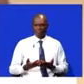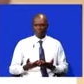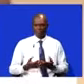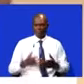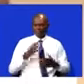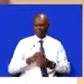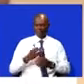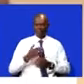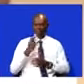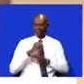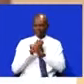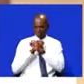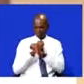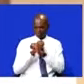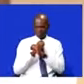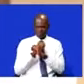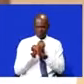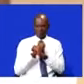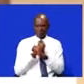and protection.